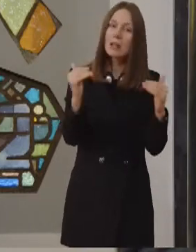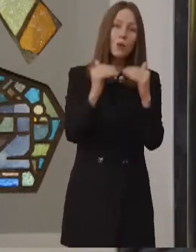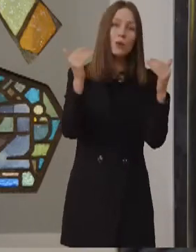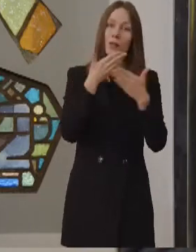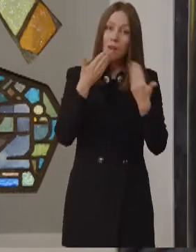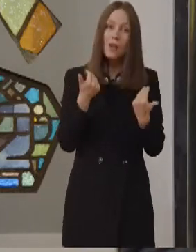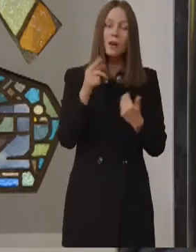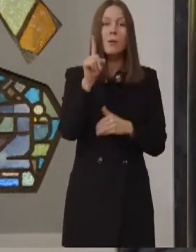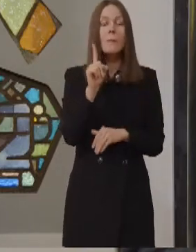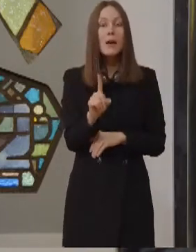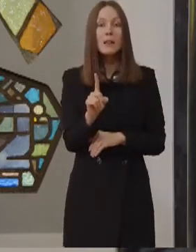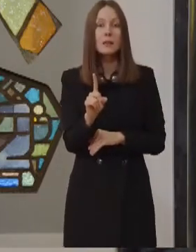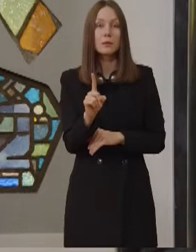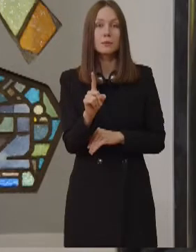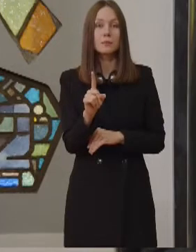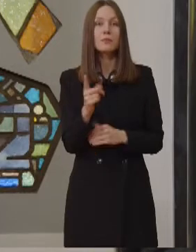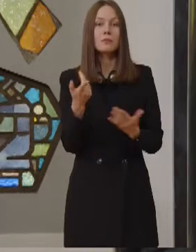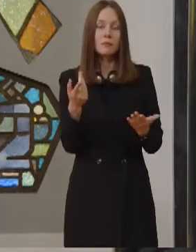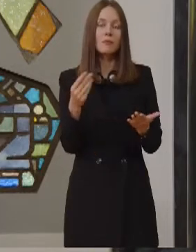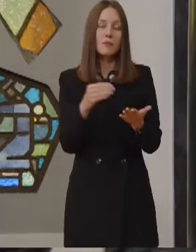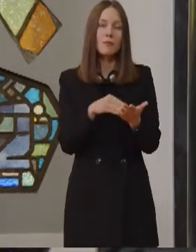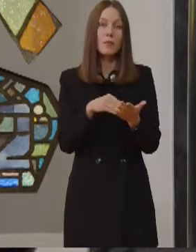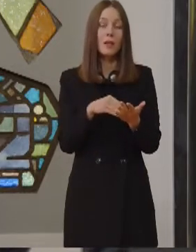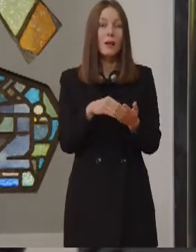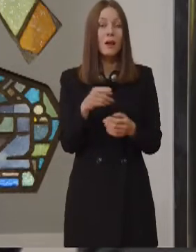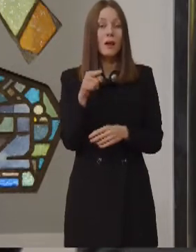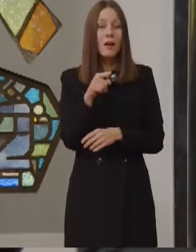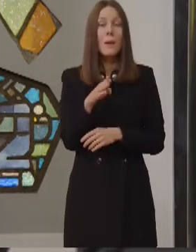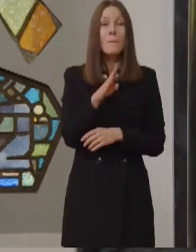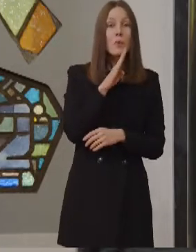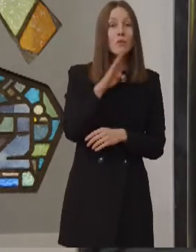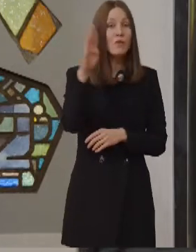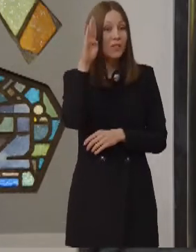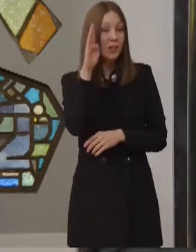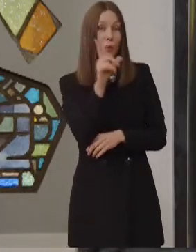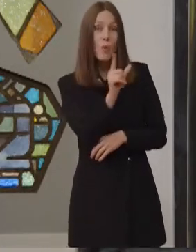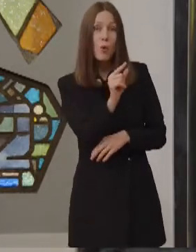for same-sex couples and for heterosexual couples.